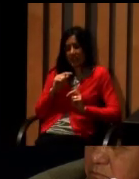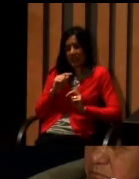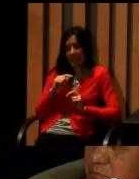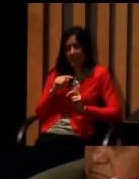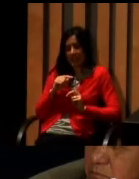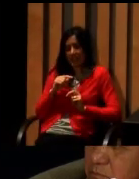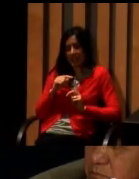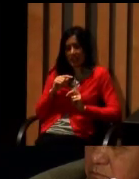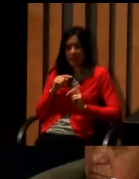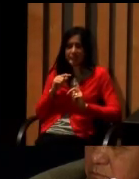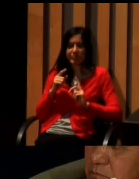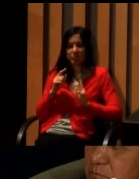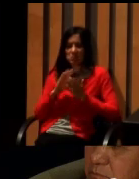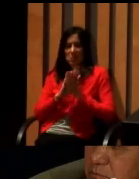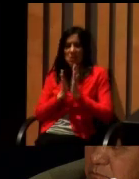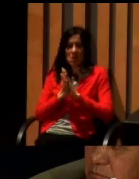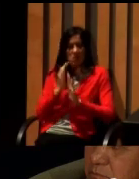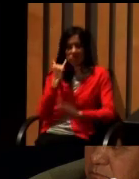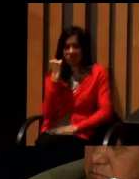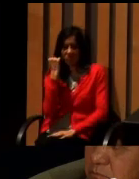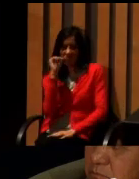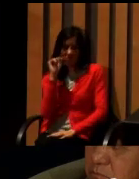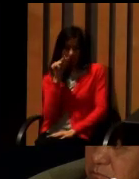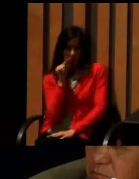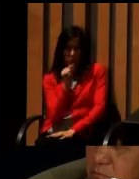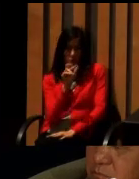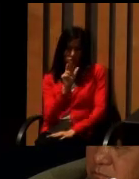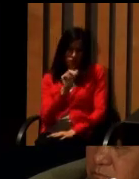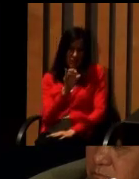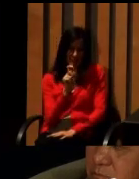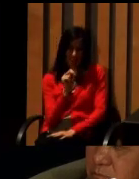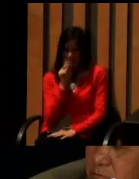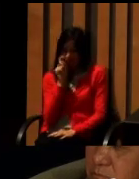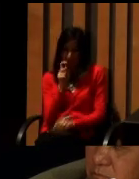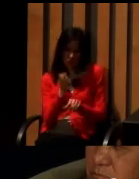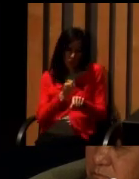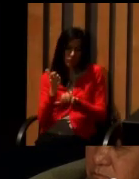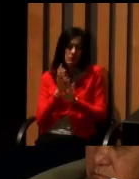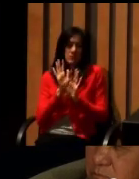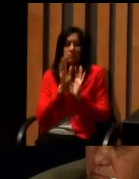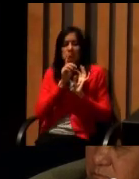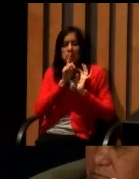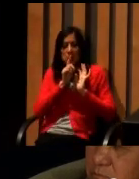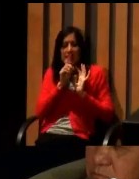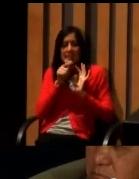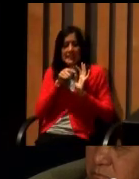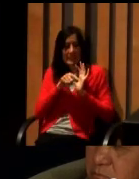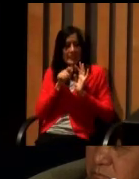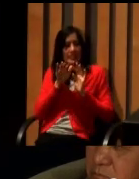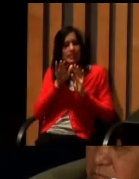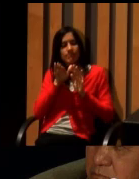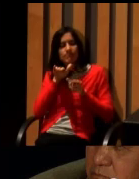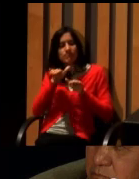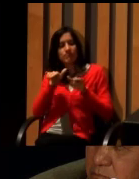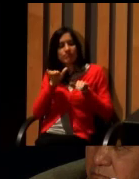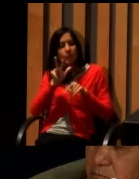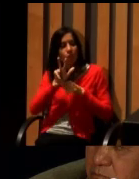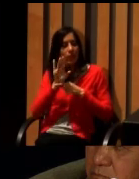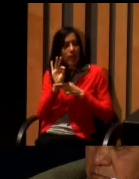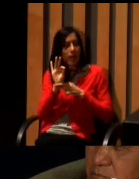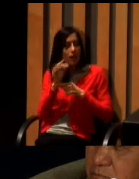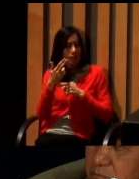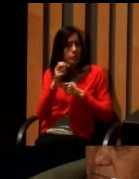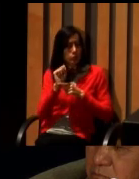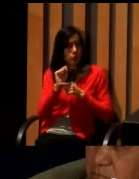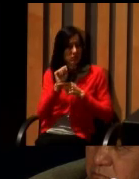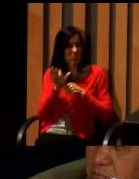become a militant in the way of you're racist and you need to abolish your name. He went around to 39 high schools in